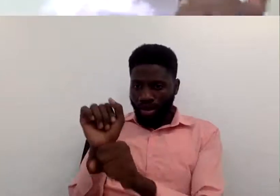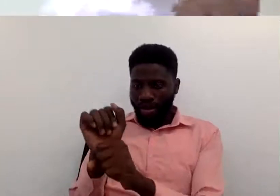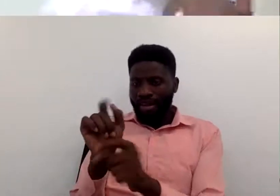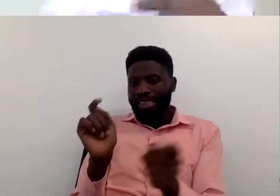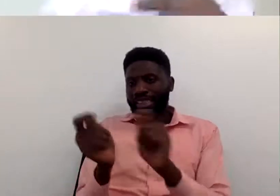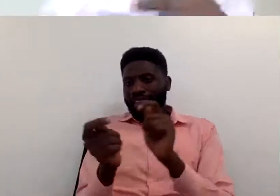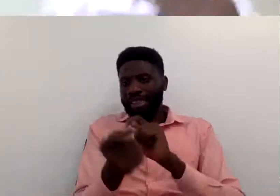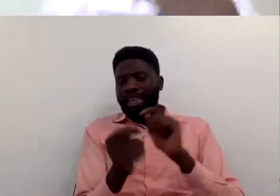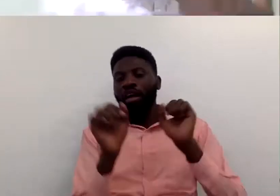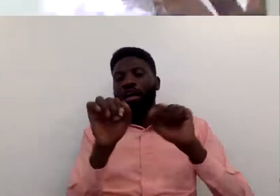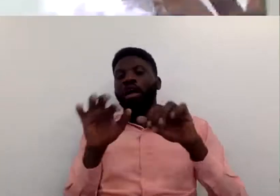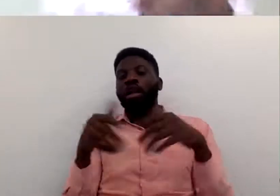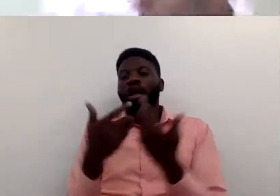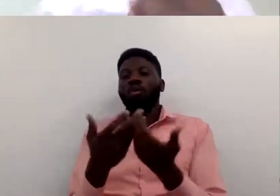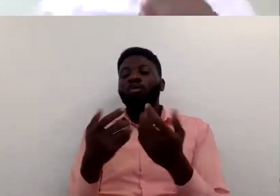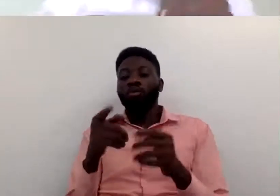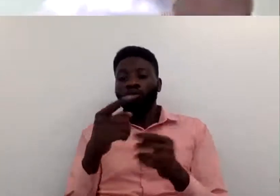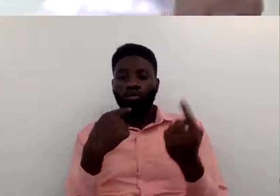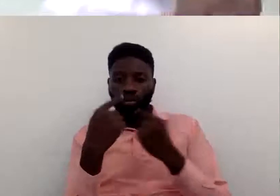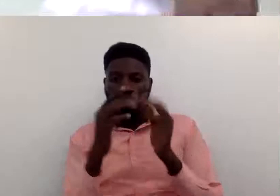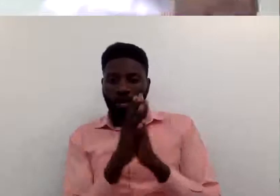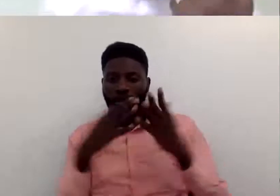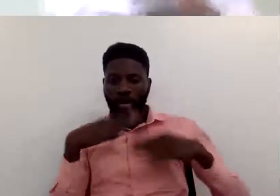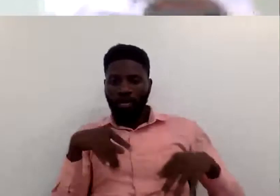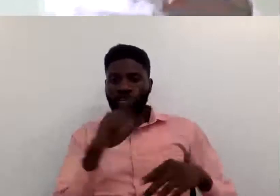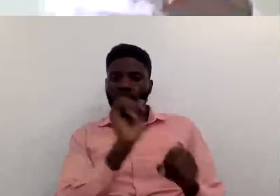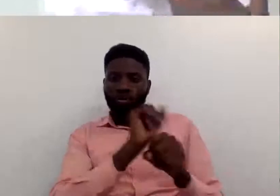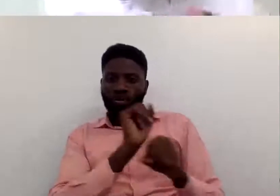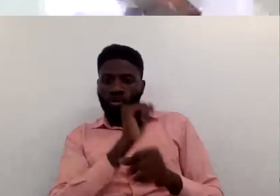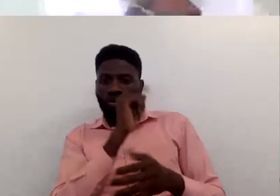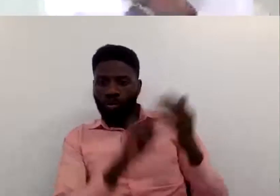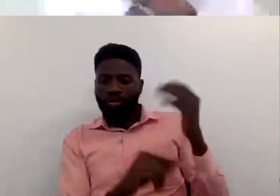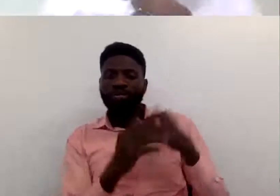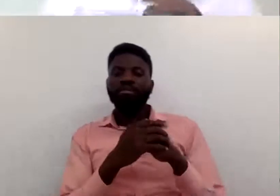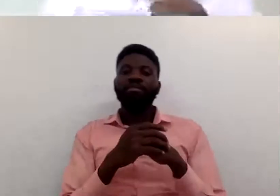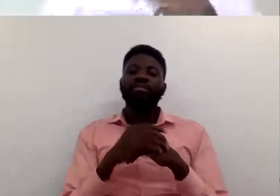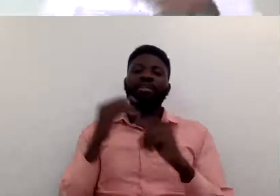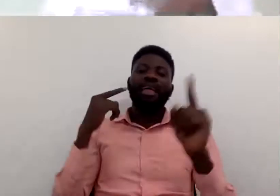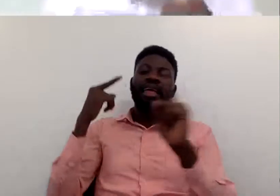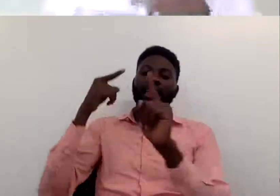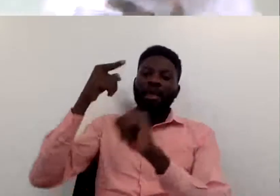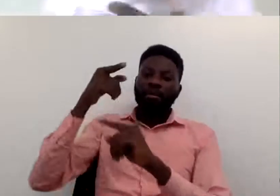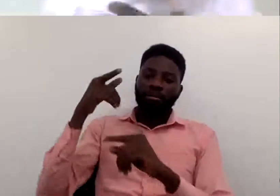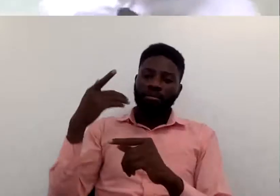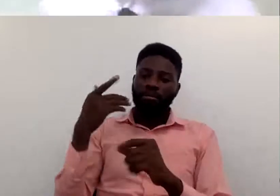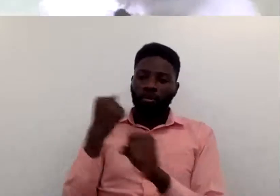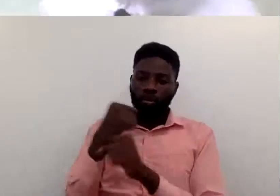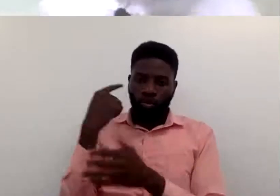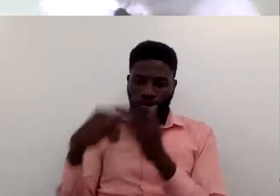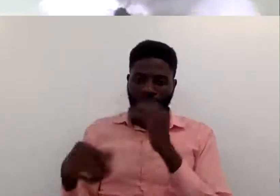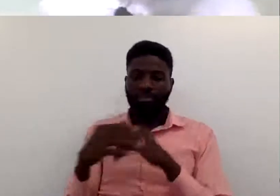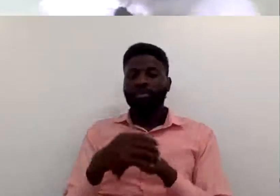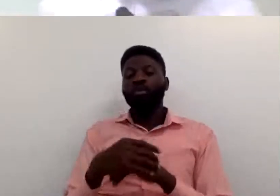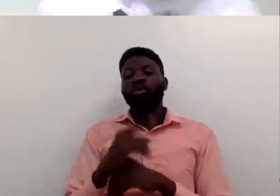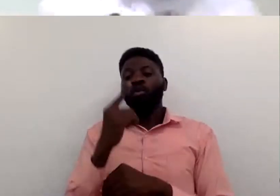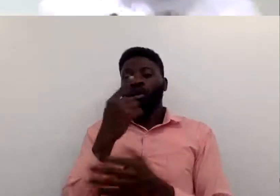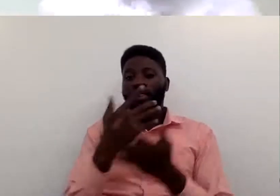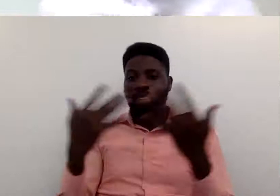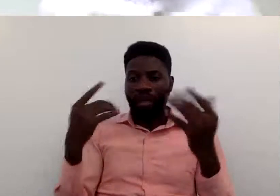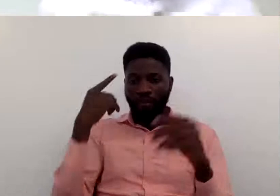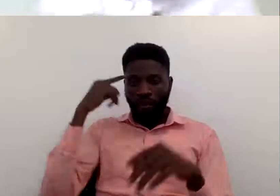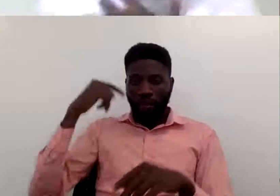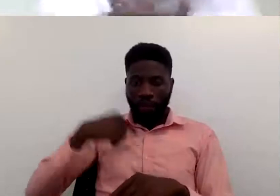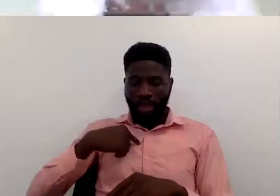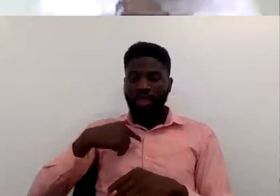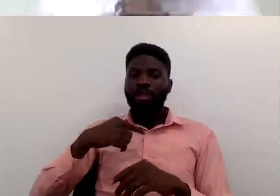people about what they have done, when you're talking to people about what they would want to do, the number one thing for me is please